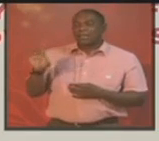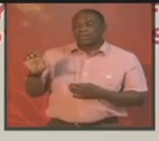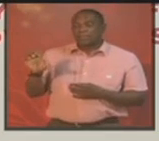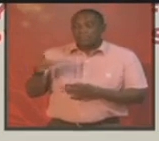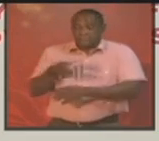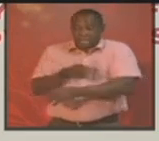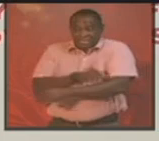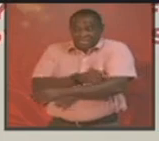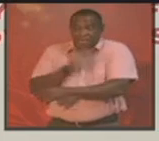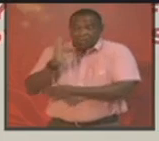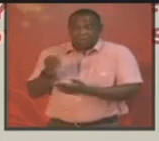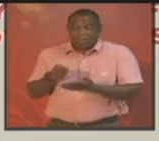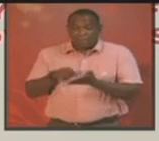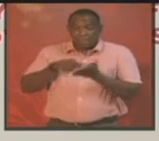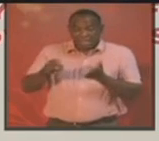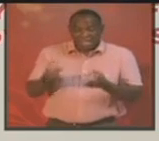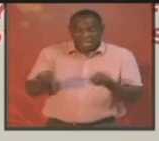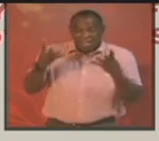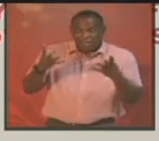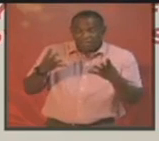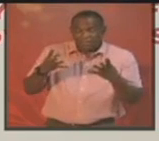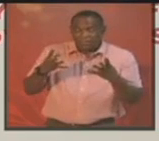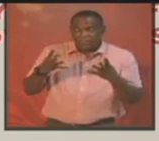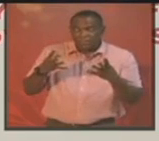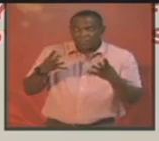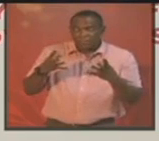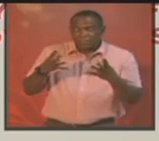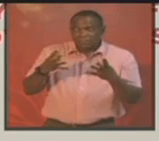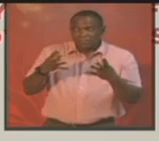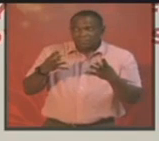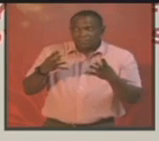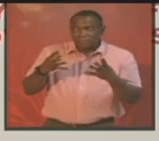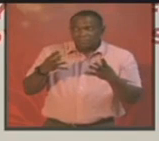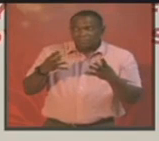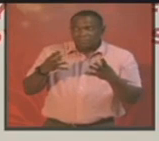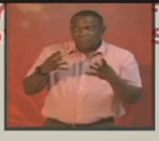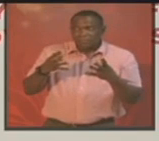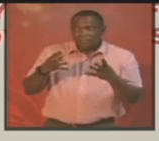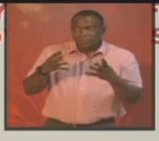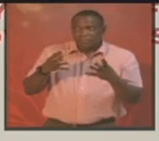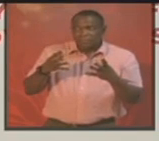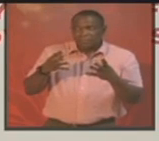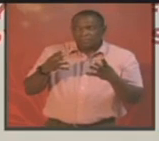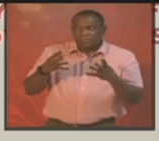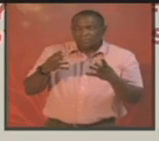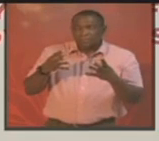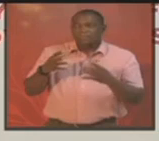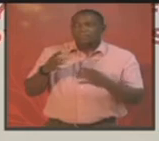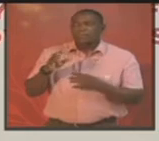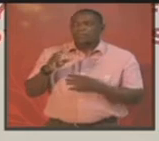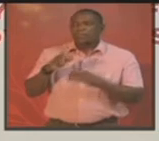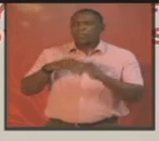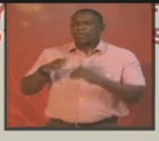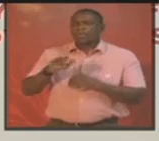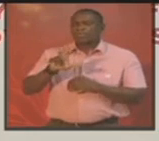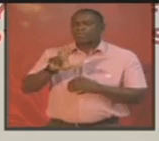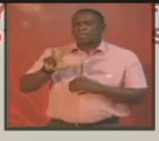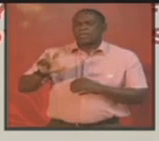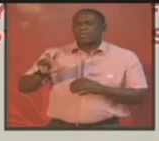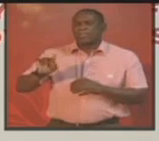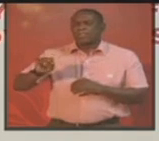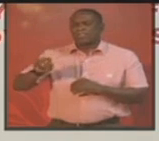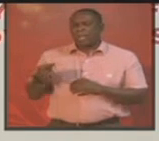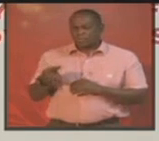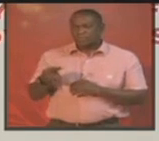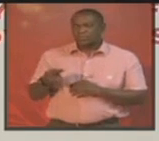$343,162 US. These monies will be paid as soon